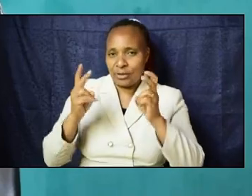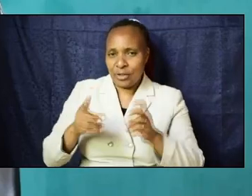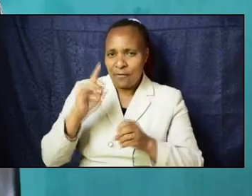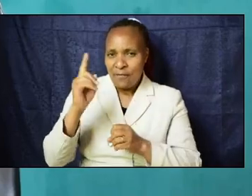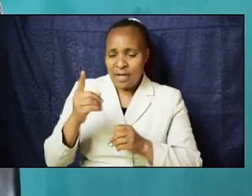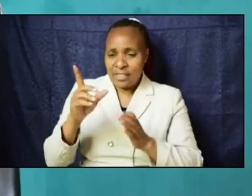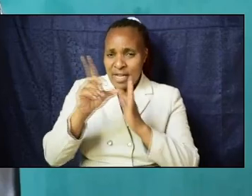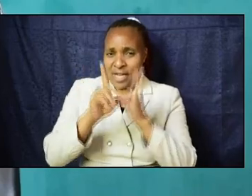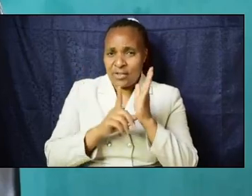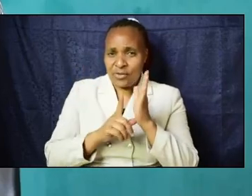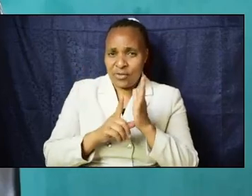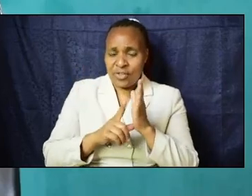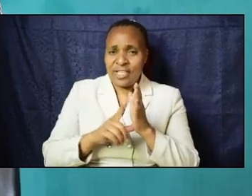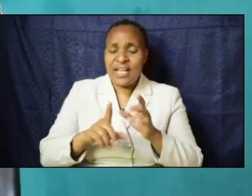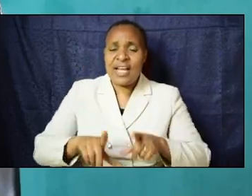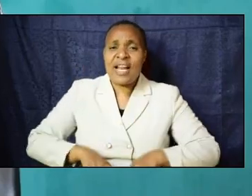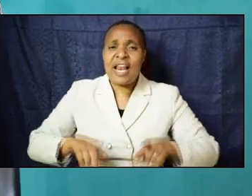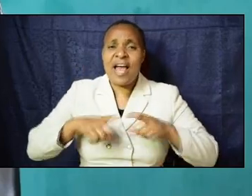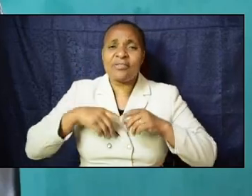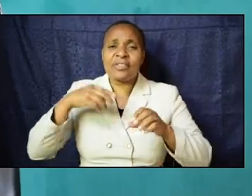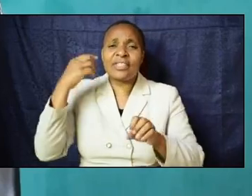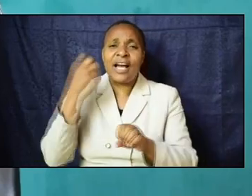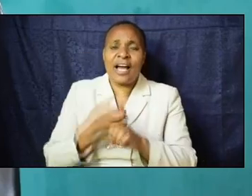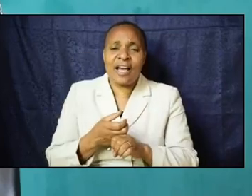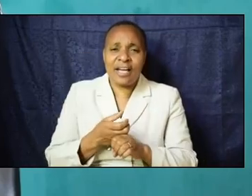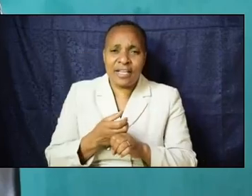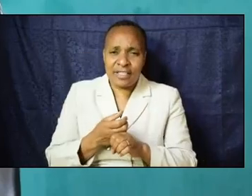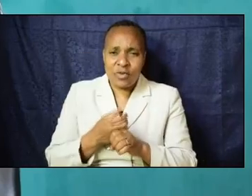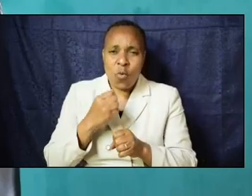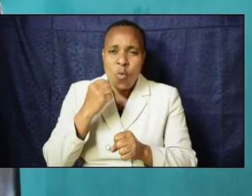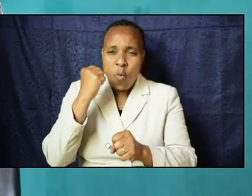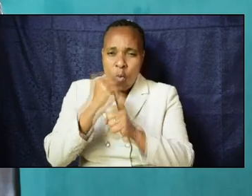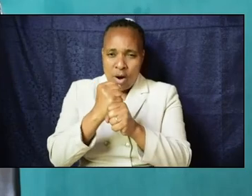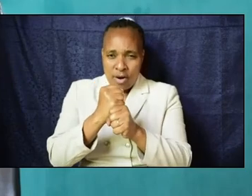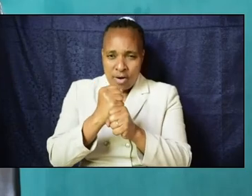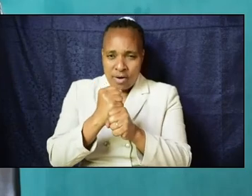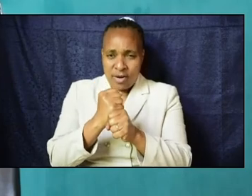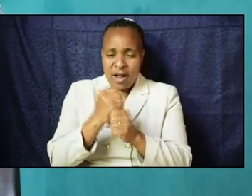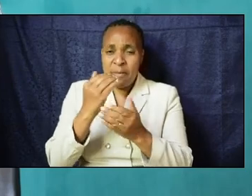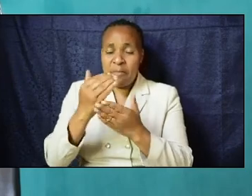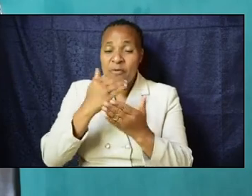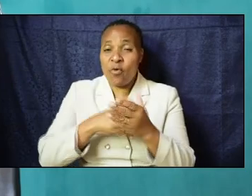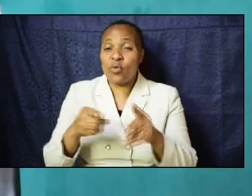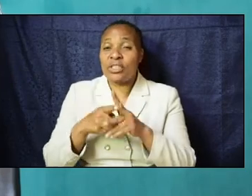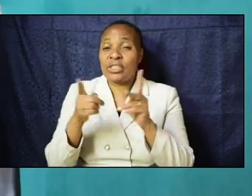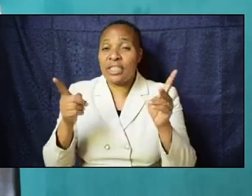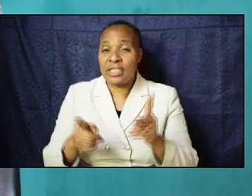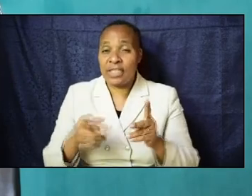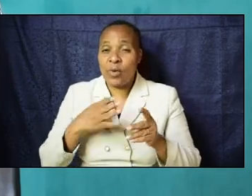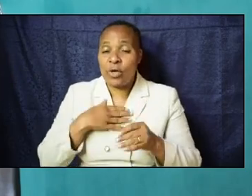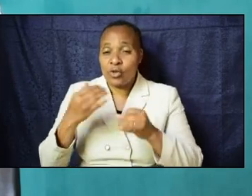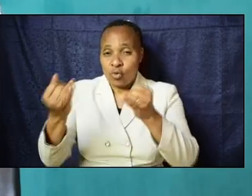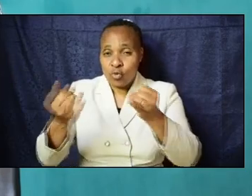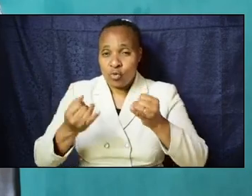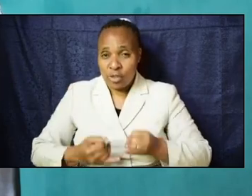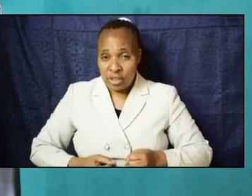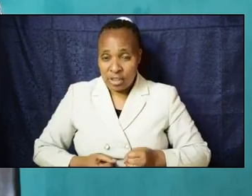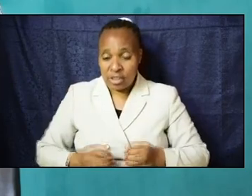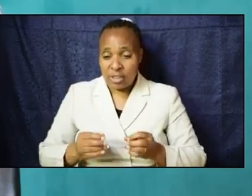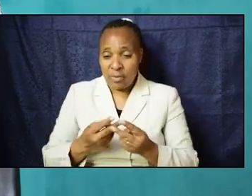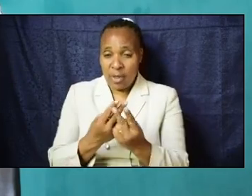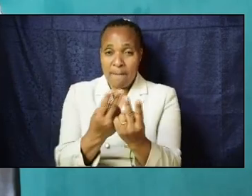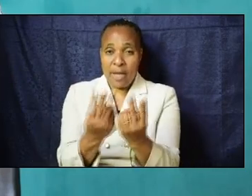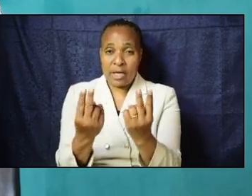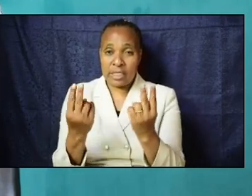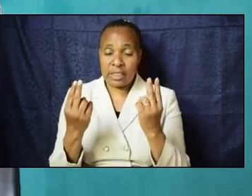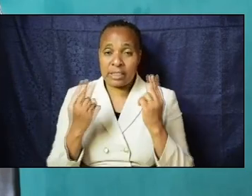first lesson is Life is Hard, Work. And before we begin, I'd like to introduce the fellow